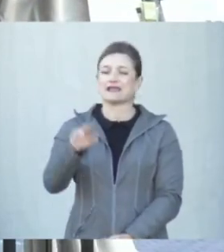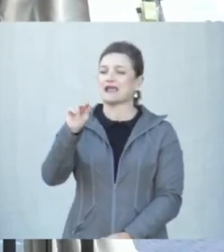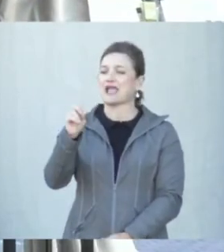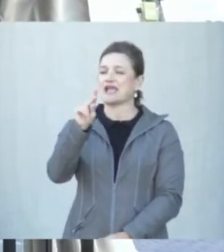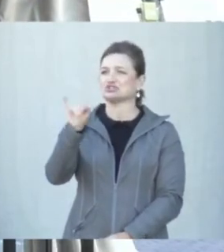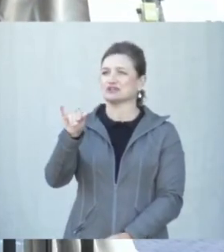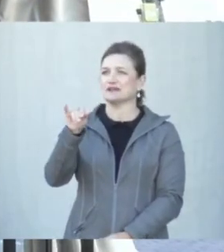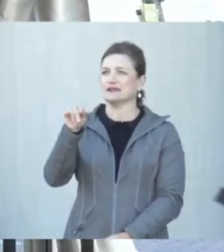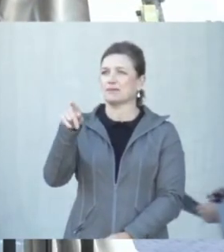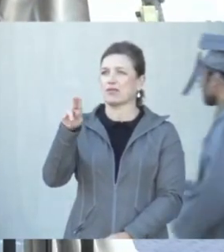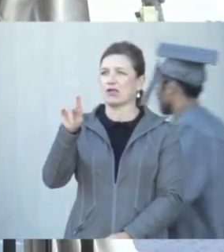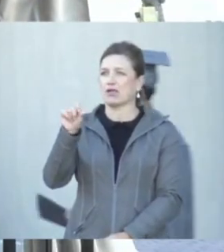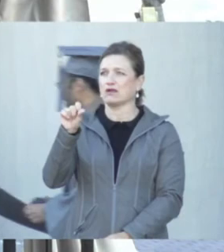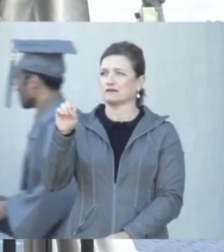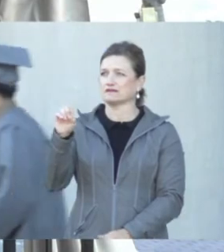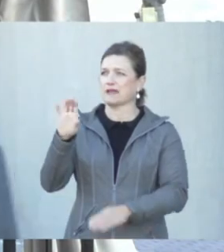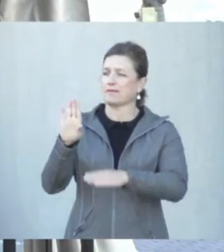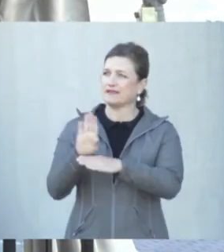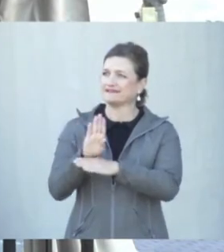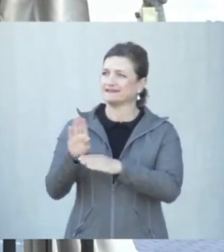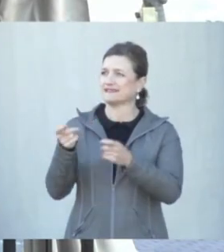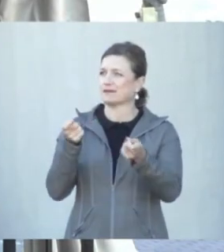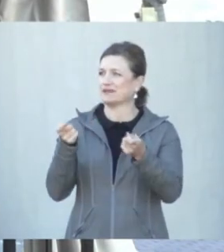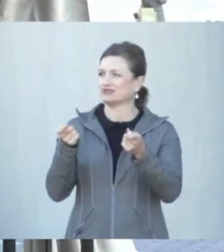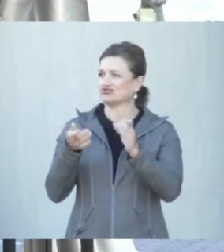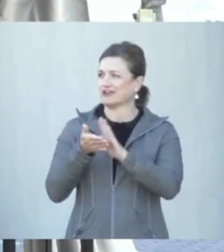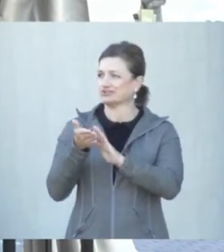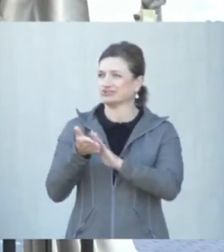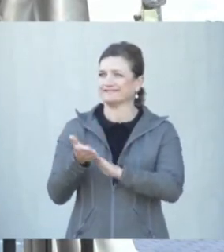Ashley Pullis, Business Administration.